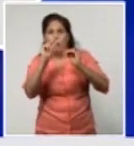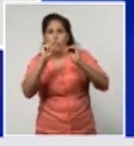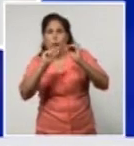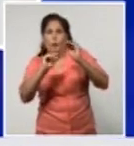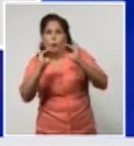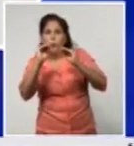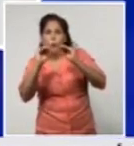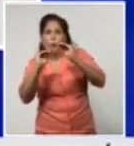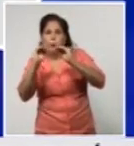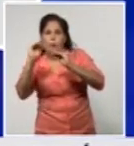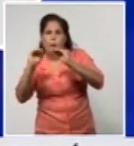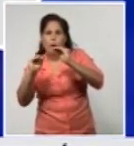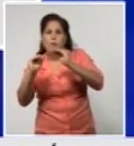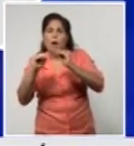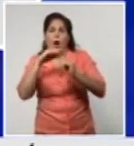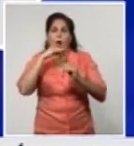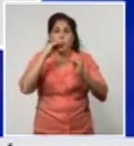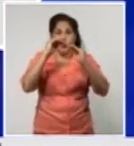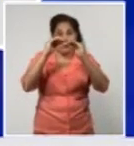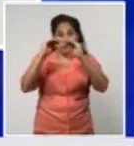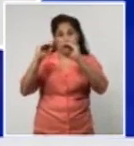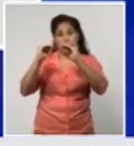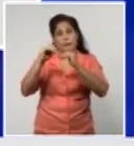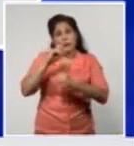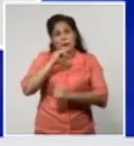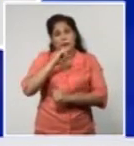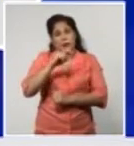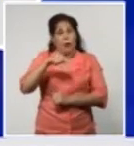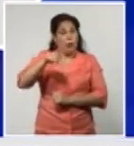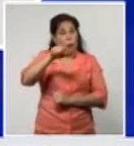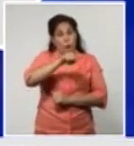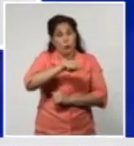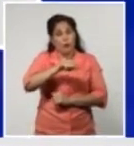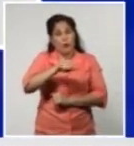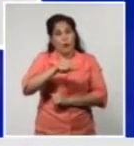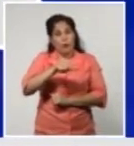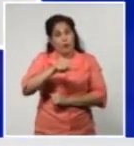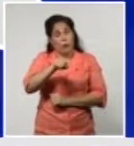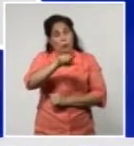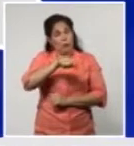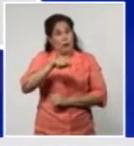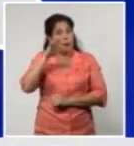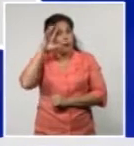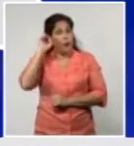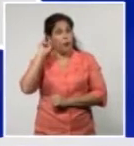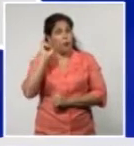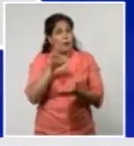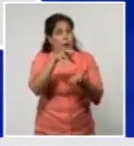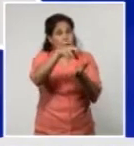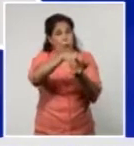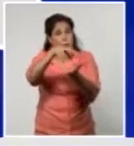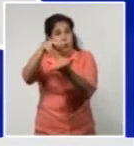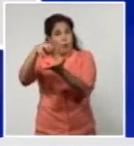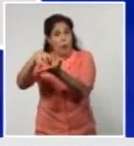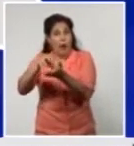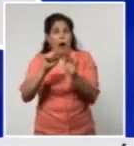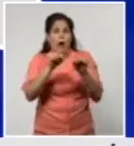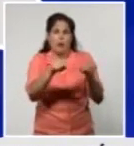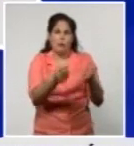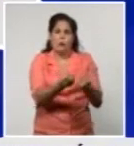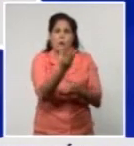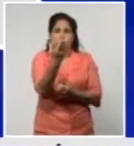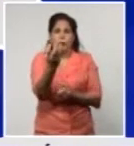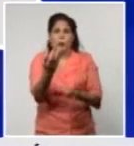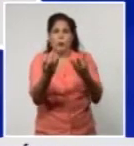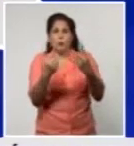patients, active patients. However, notice how at the beginning of June the number of cases went a little bit higher